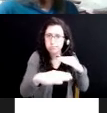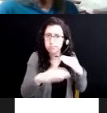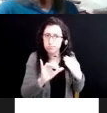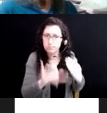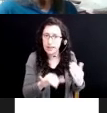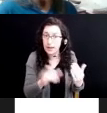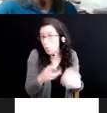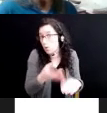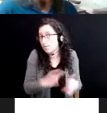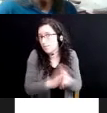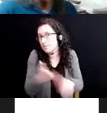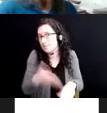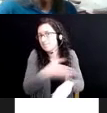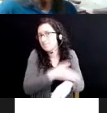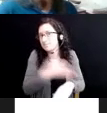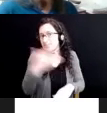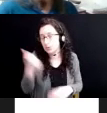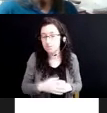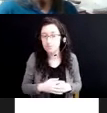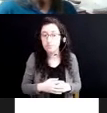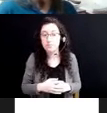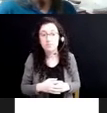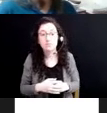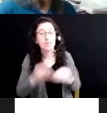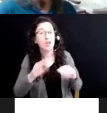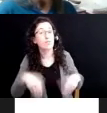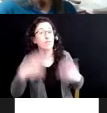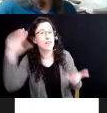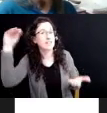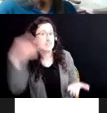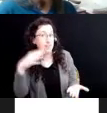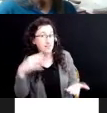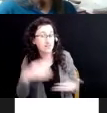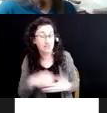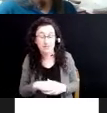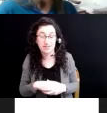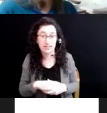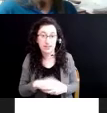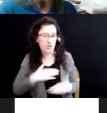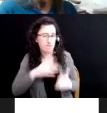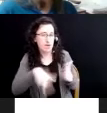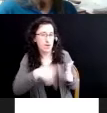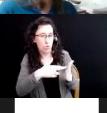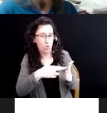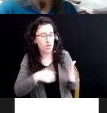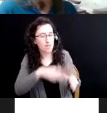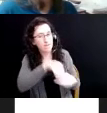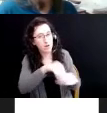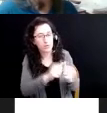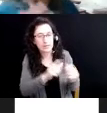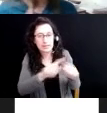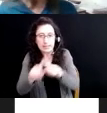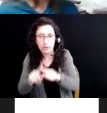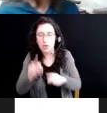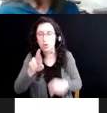Providing sun. Sometimes in my world anyway, I am involved in a lot of riparian restoration projects,